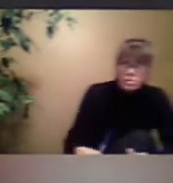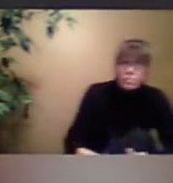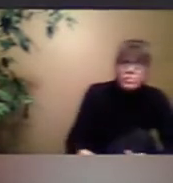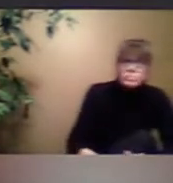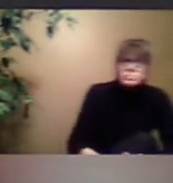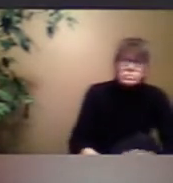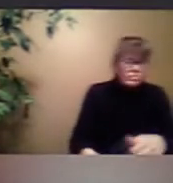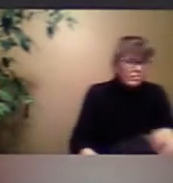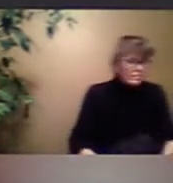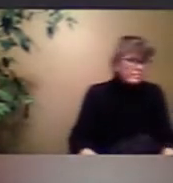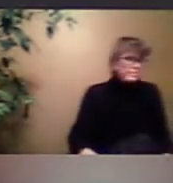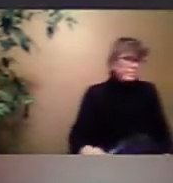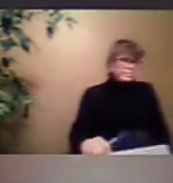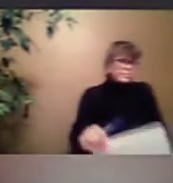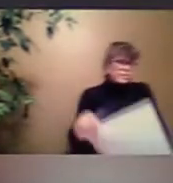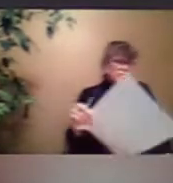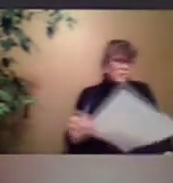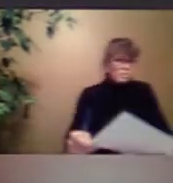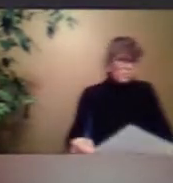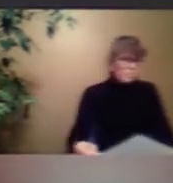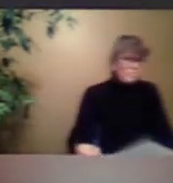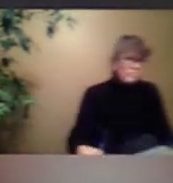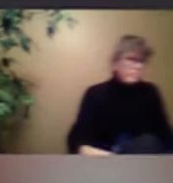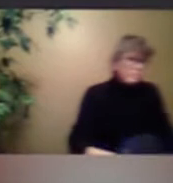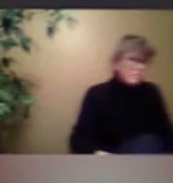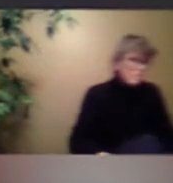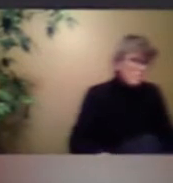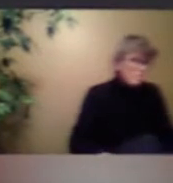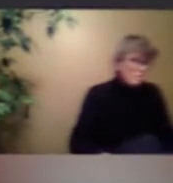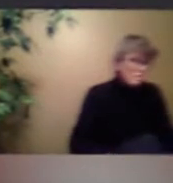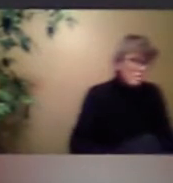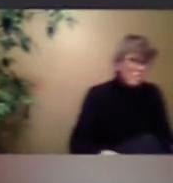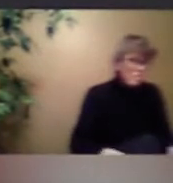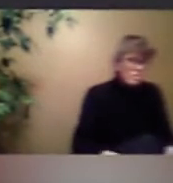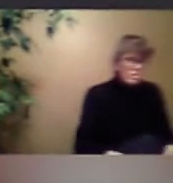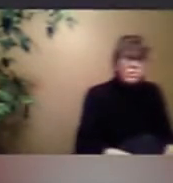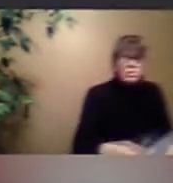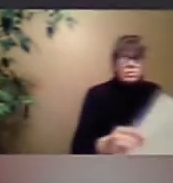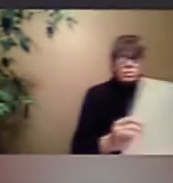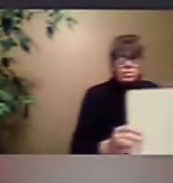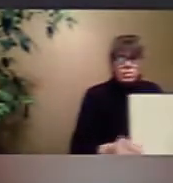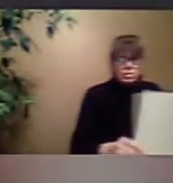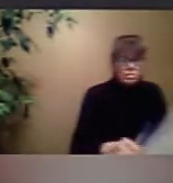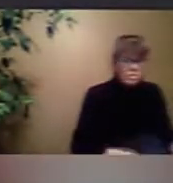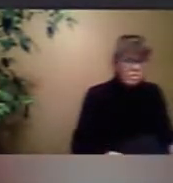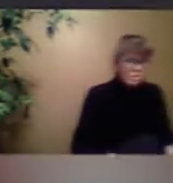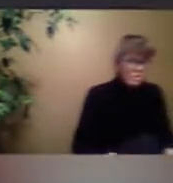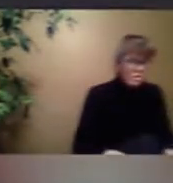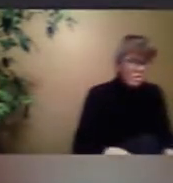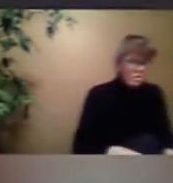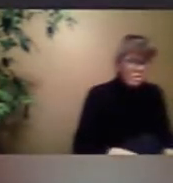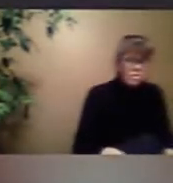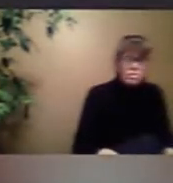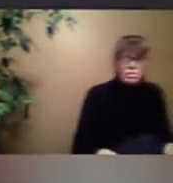vote. We have Wayne Elliott with us. Before I go on, in the council room, we have